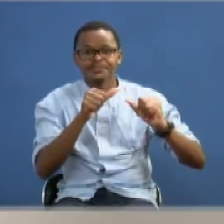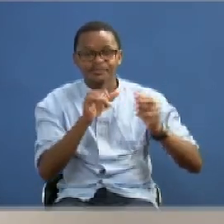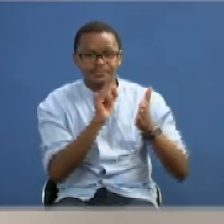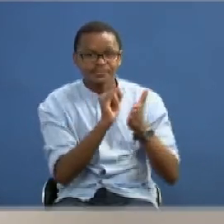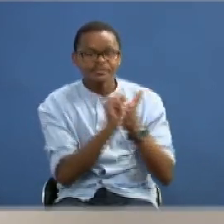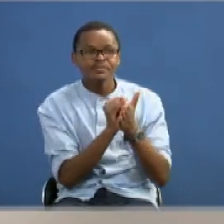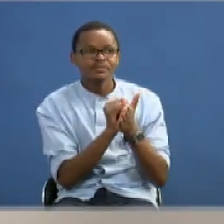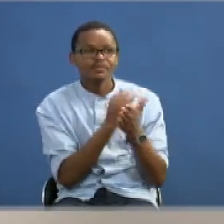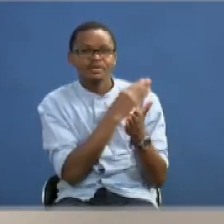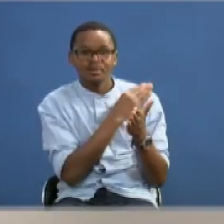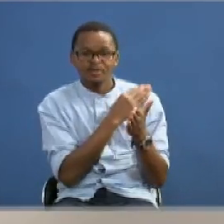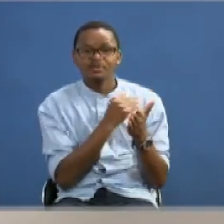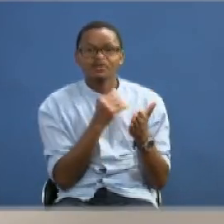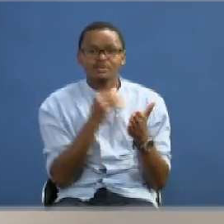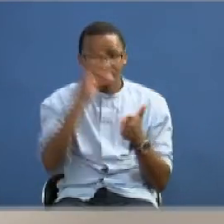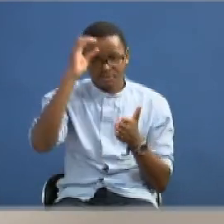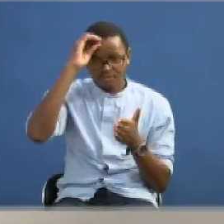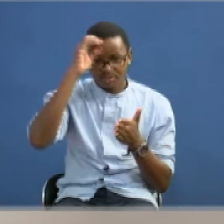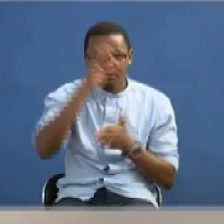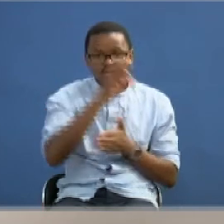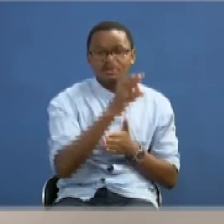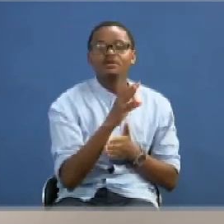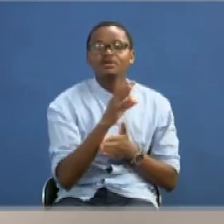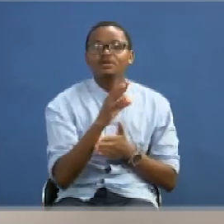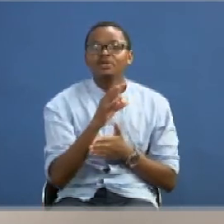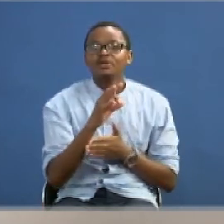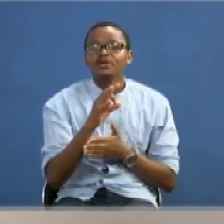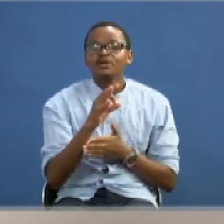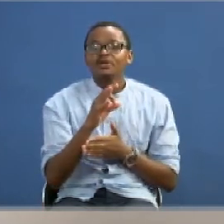that, and you know, the opinion